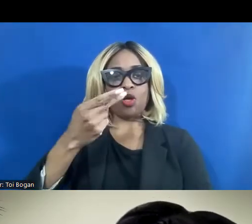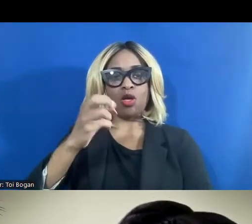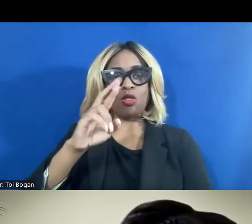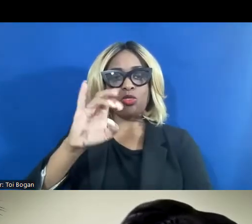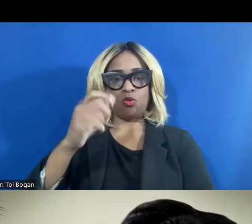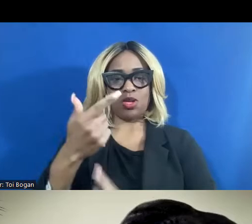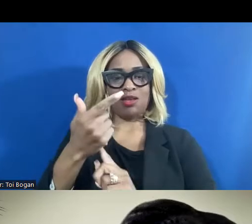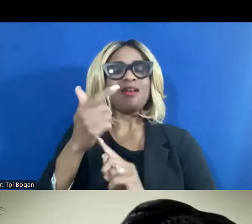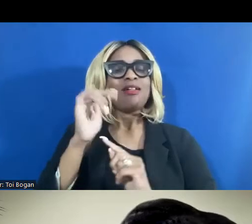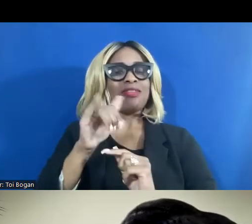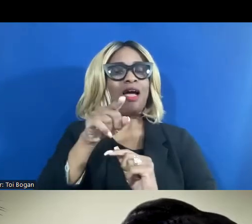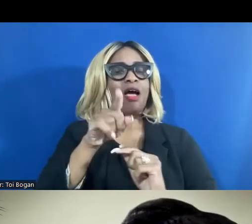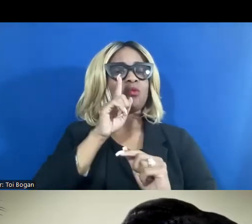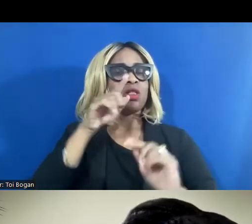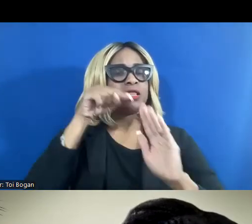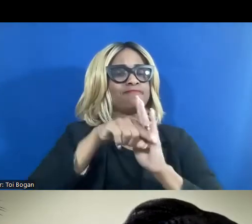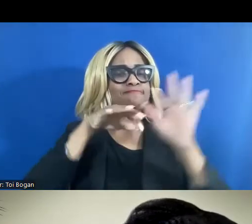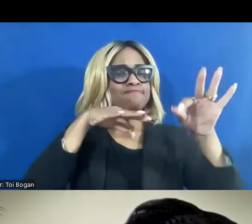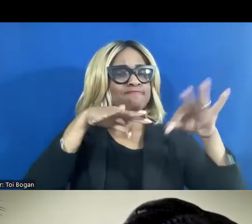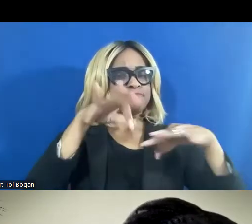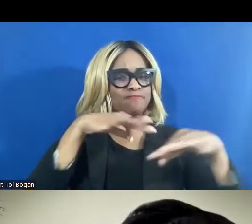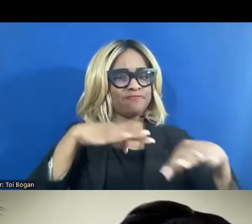into detail a bit of how